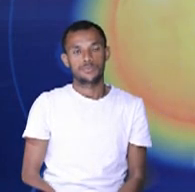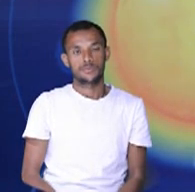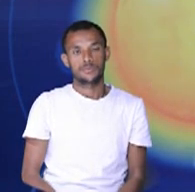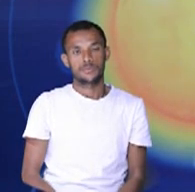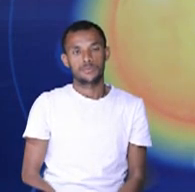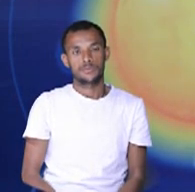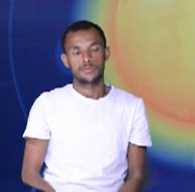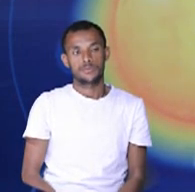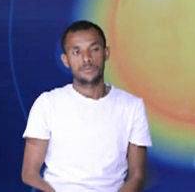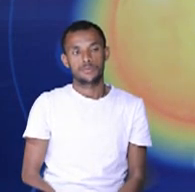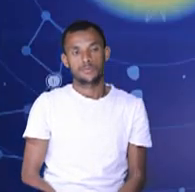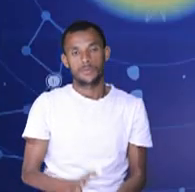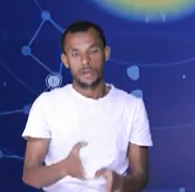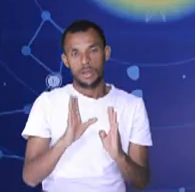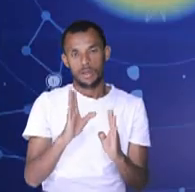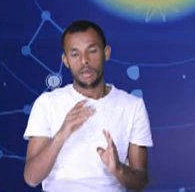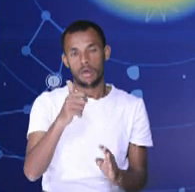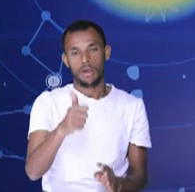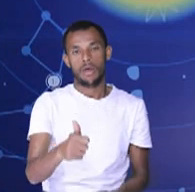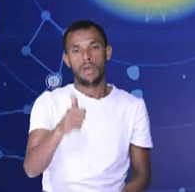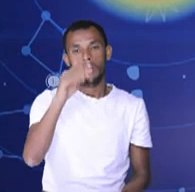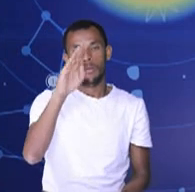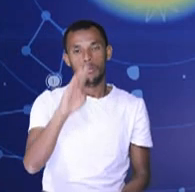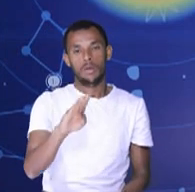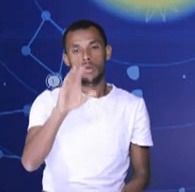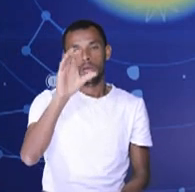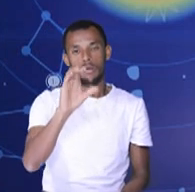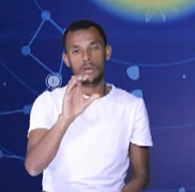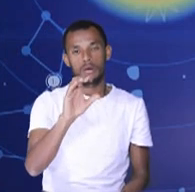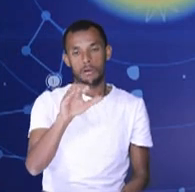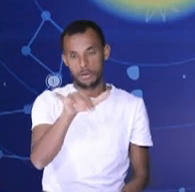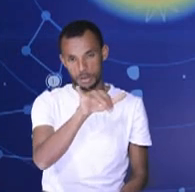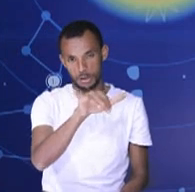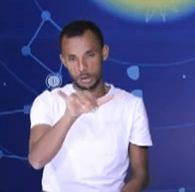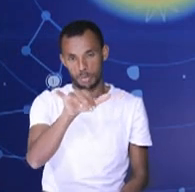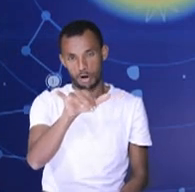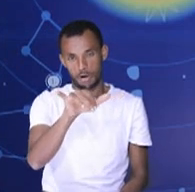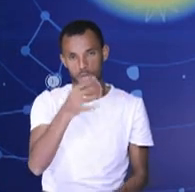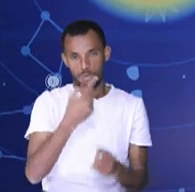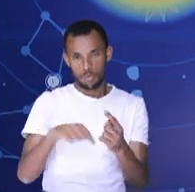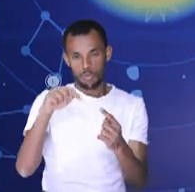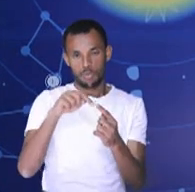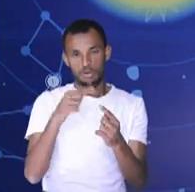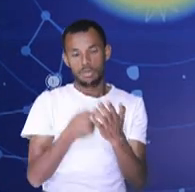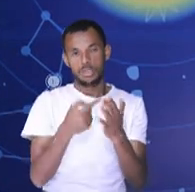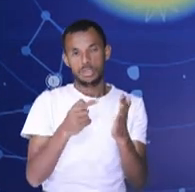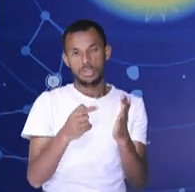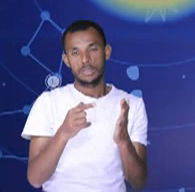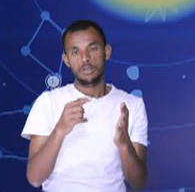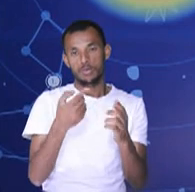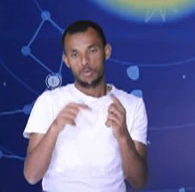Triangle DEF. So let ABC is similar to. This symbol is to